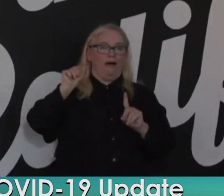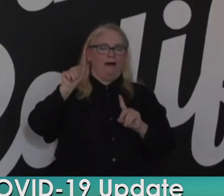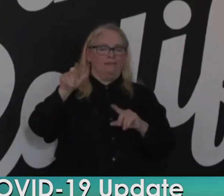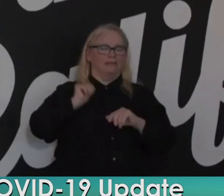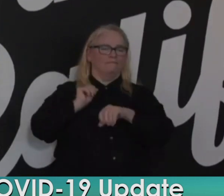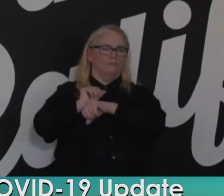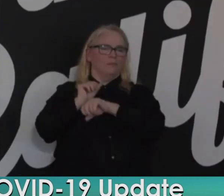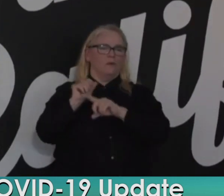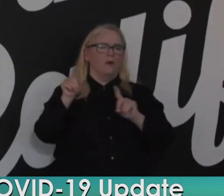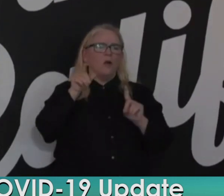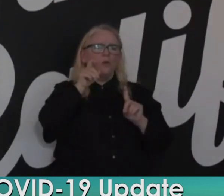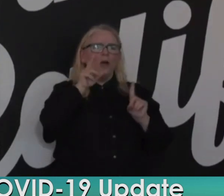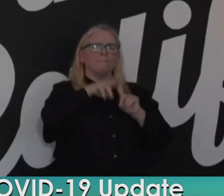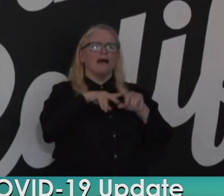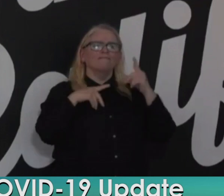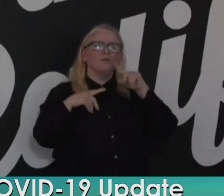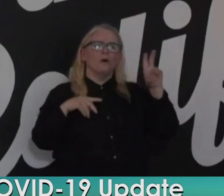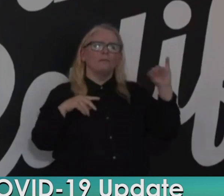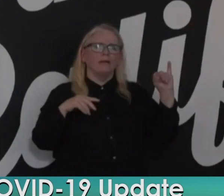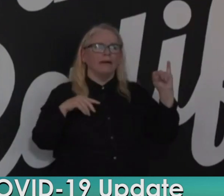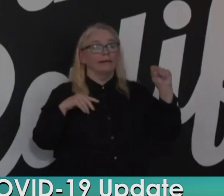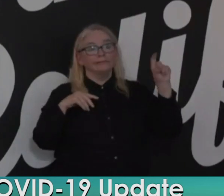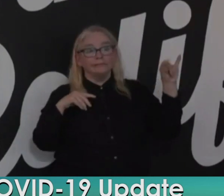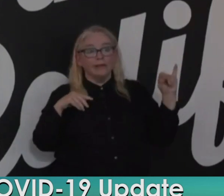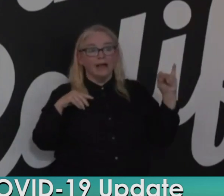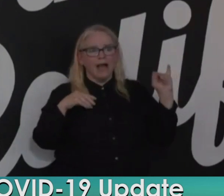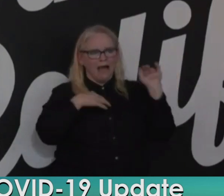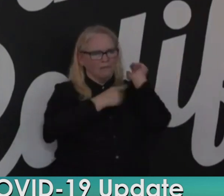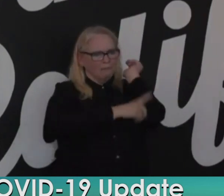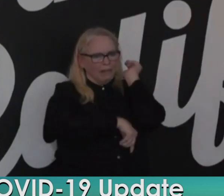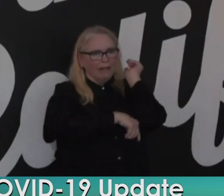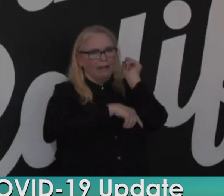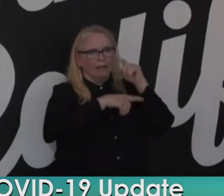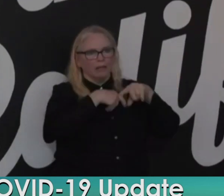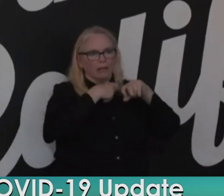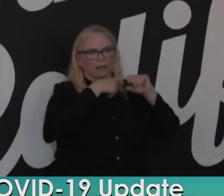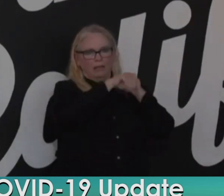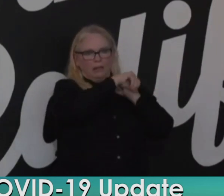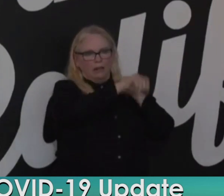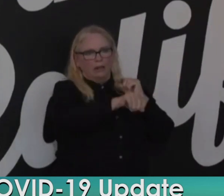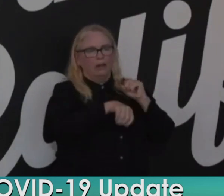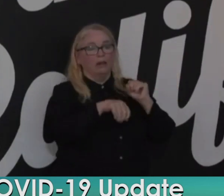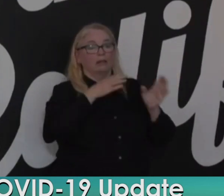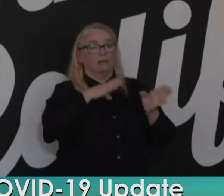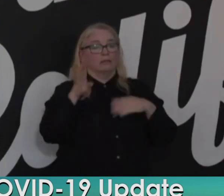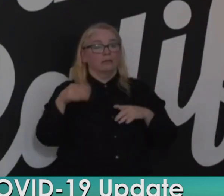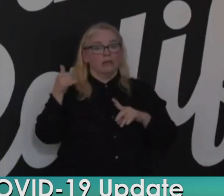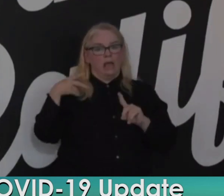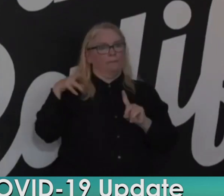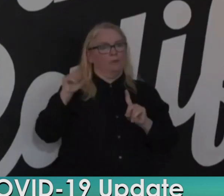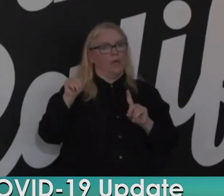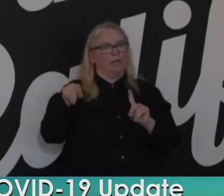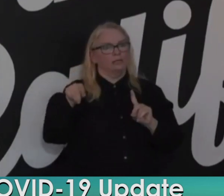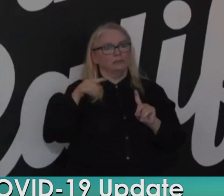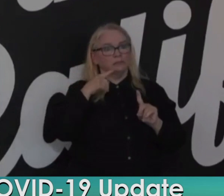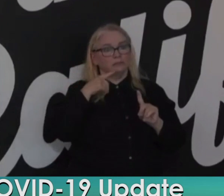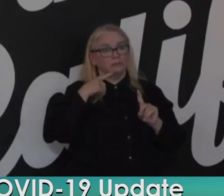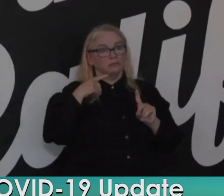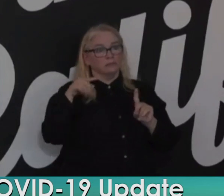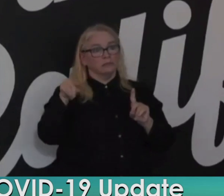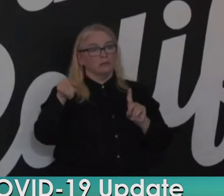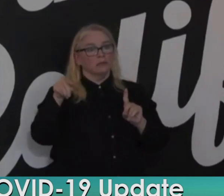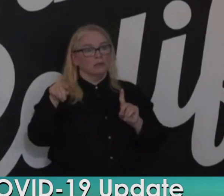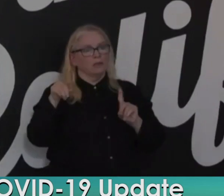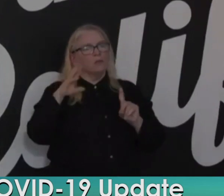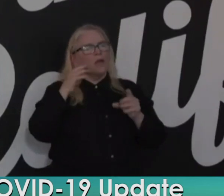They were told by PUA there would be a fix for them. They were told they would get a letter by May 2nd telling them how to apply and